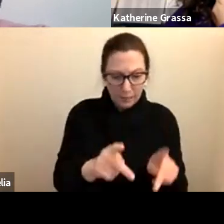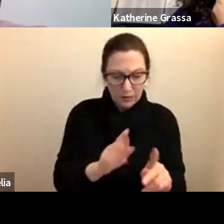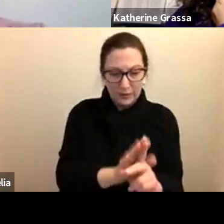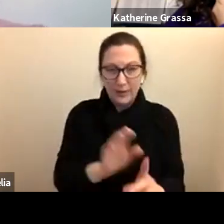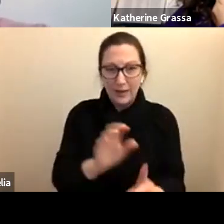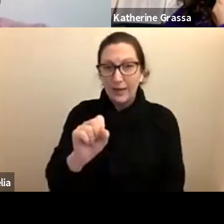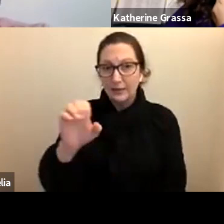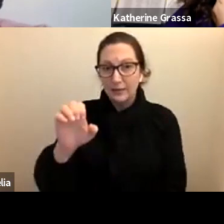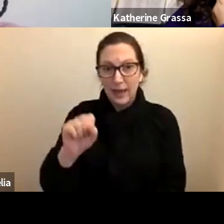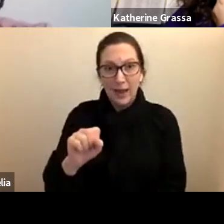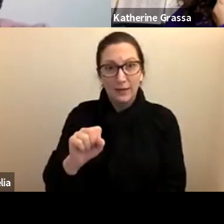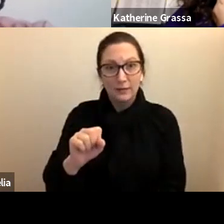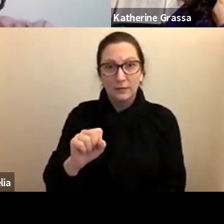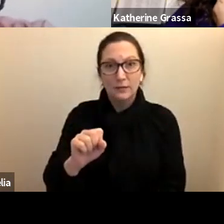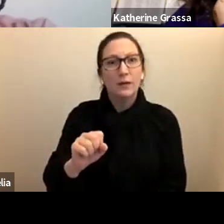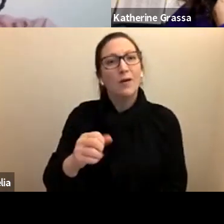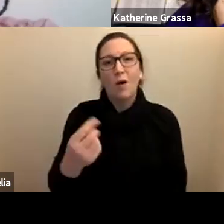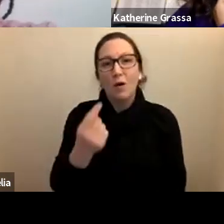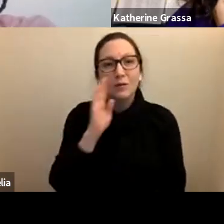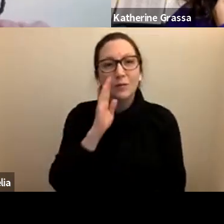flaws in that and there will always be exceptions.